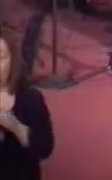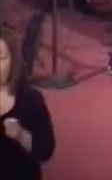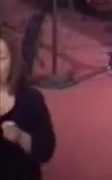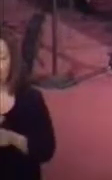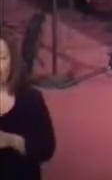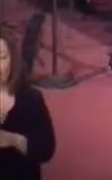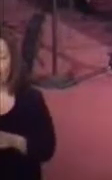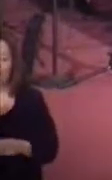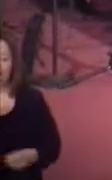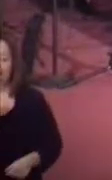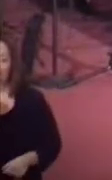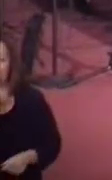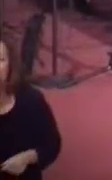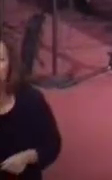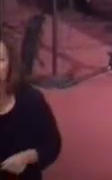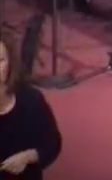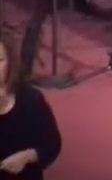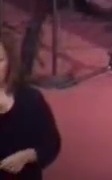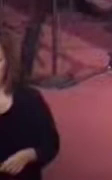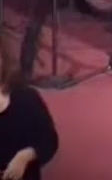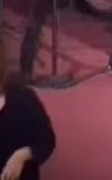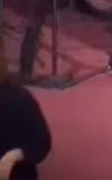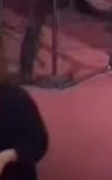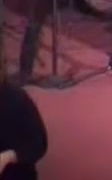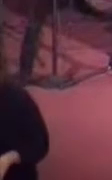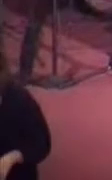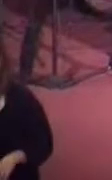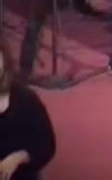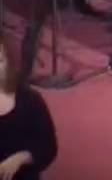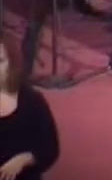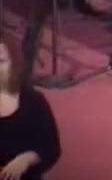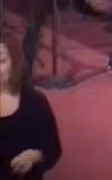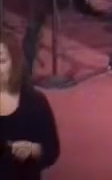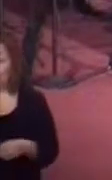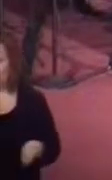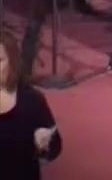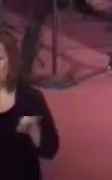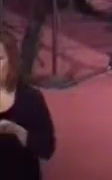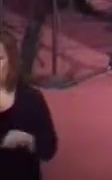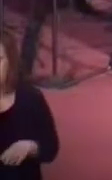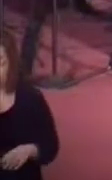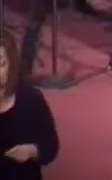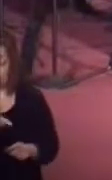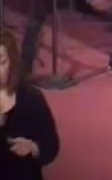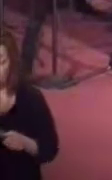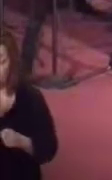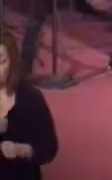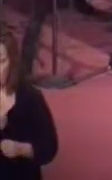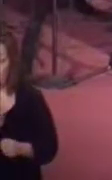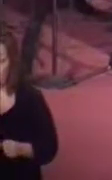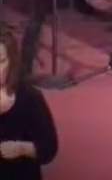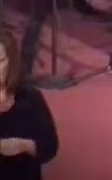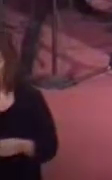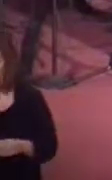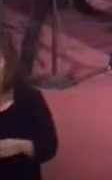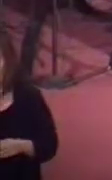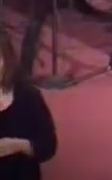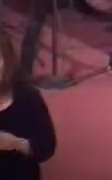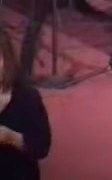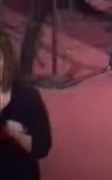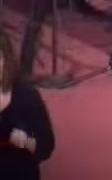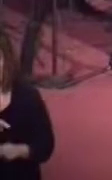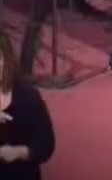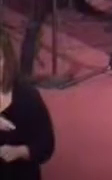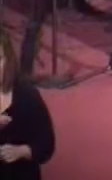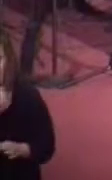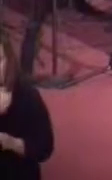And so the moral of the story is simply this. Because he had trusted in his God, God delivered him. Daniel was faithful, and